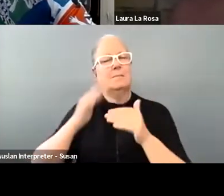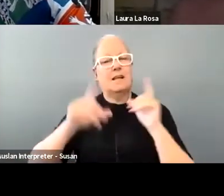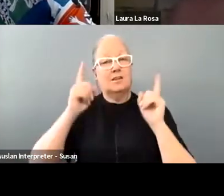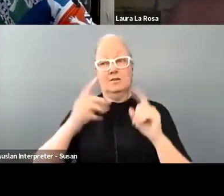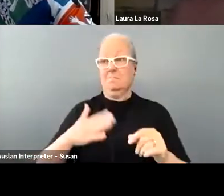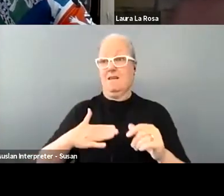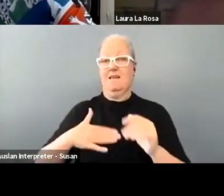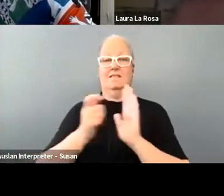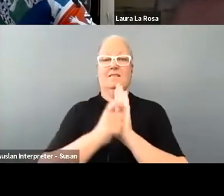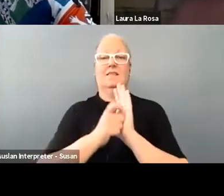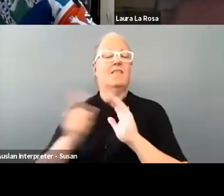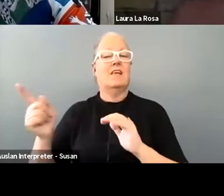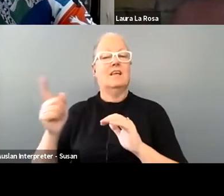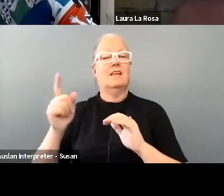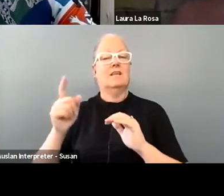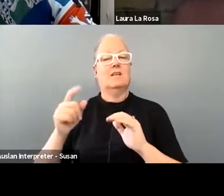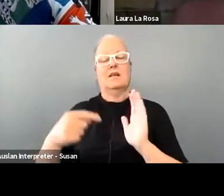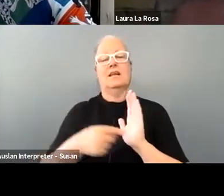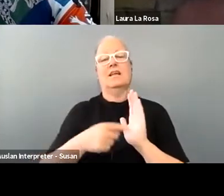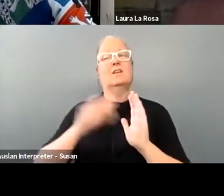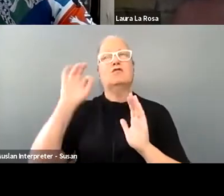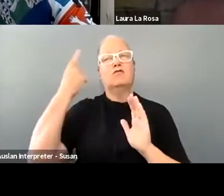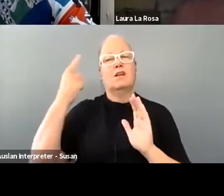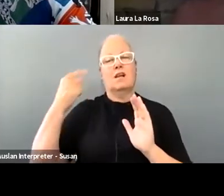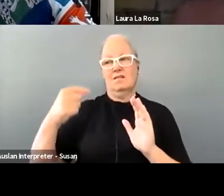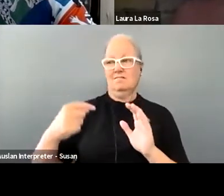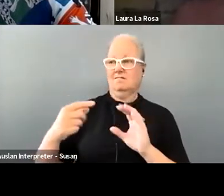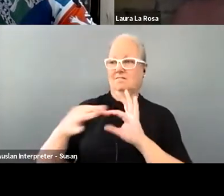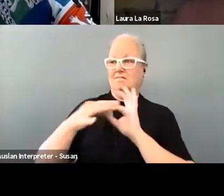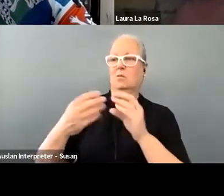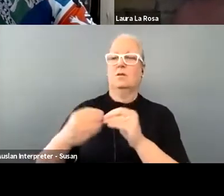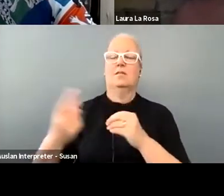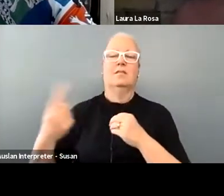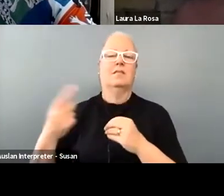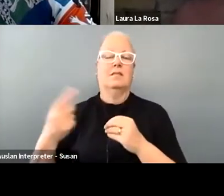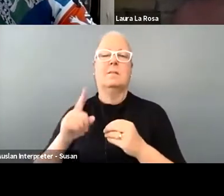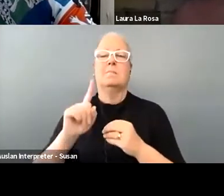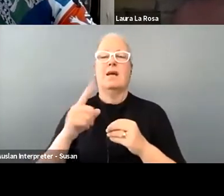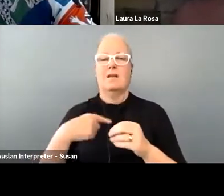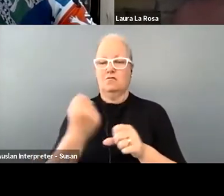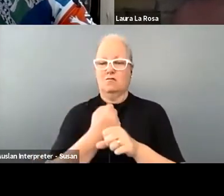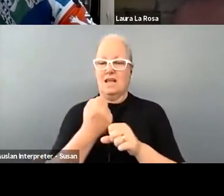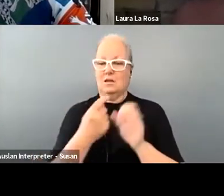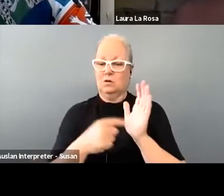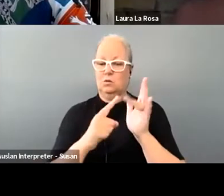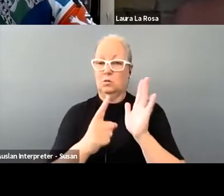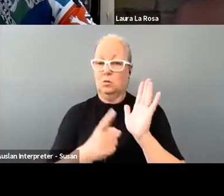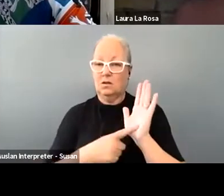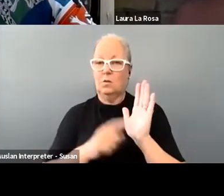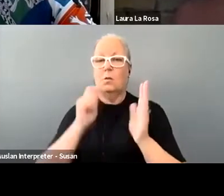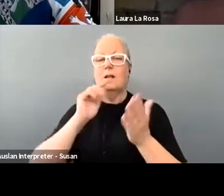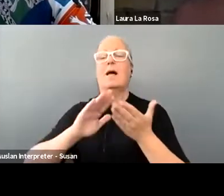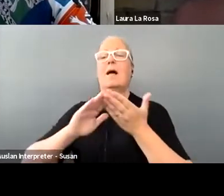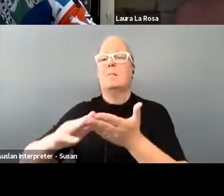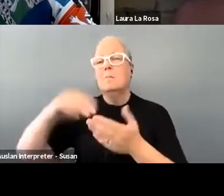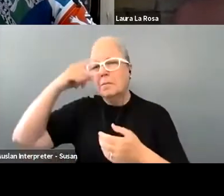was mine, and they didn't know that we had any association with each other, but that I was creating a tool that was actually going to help people.